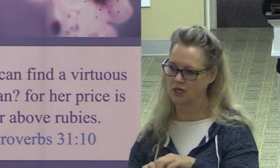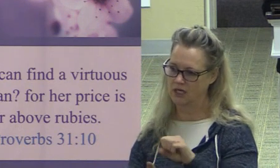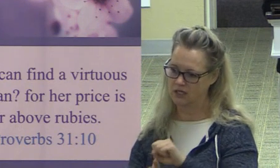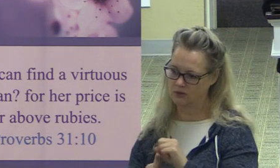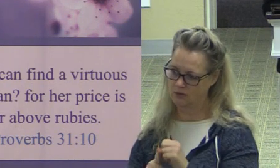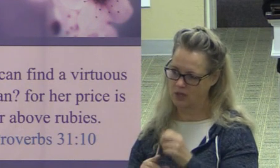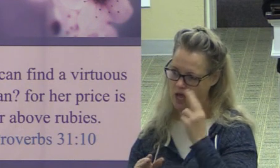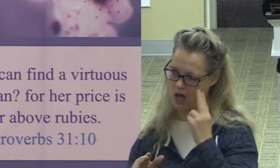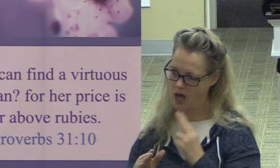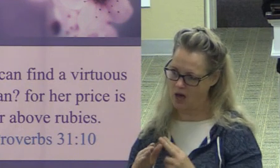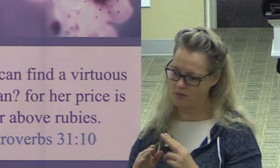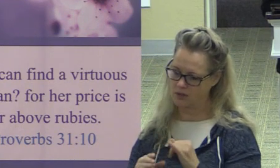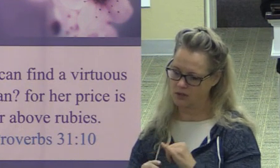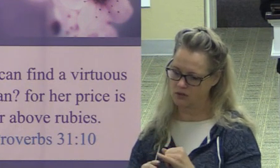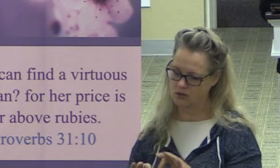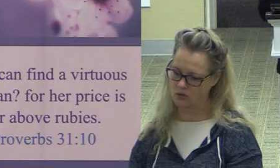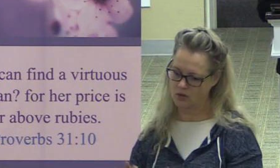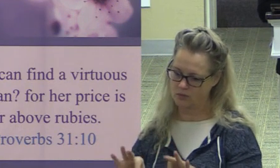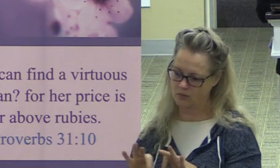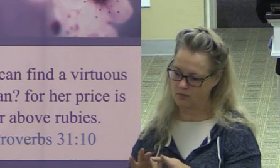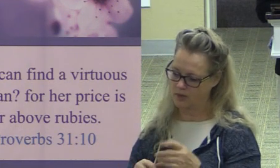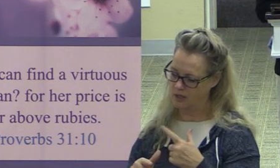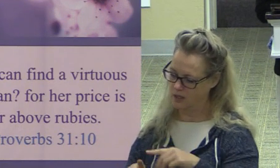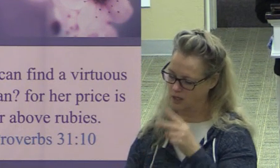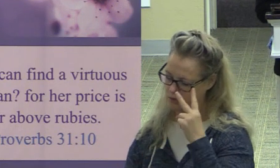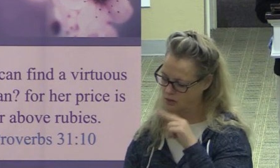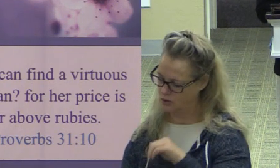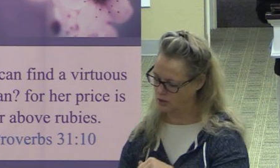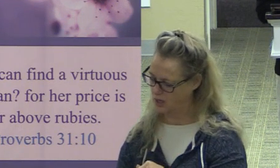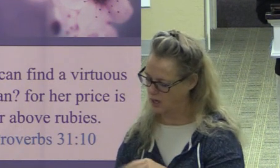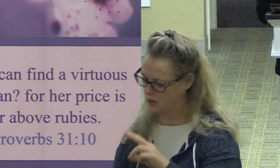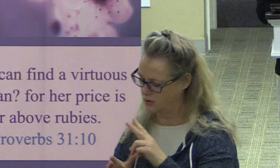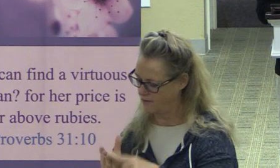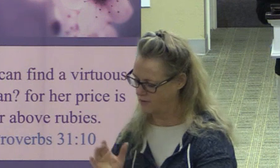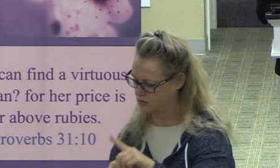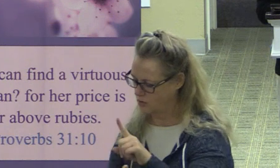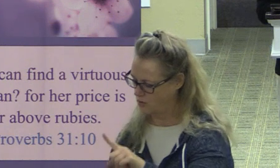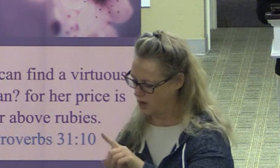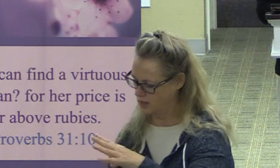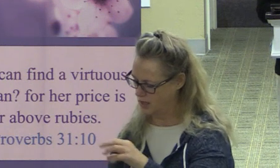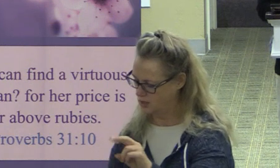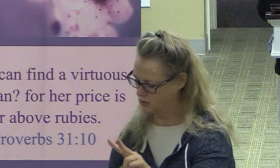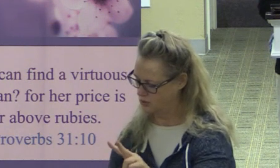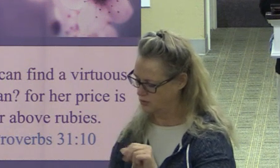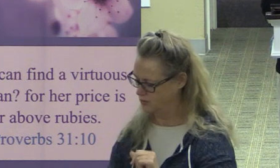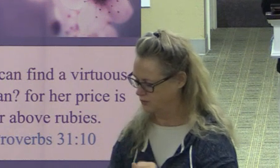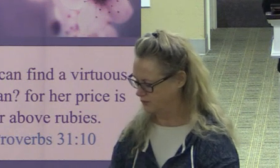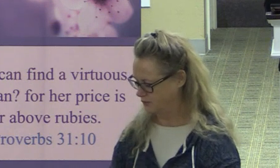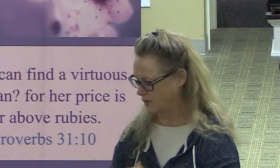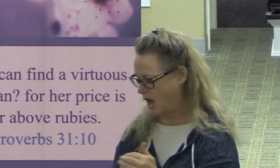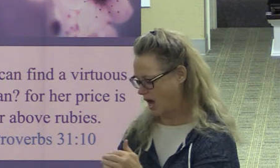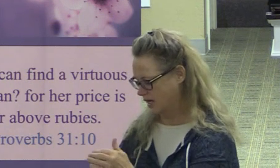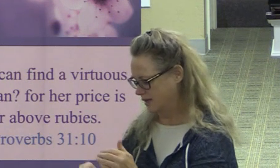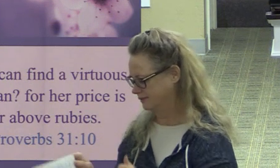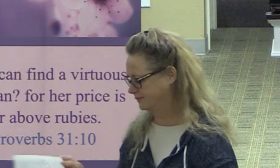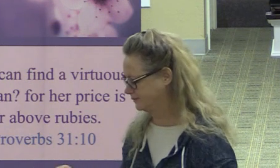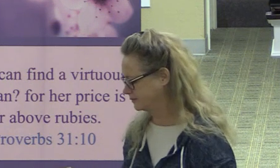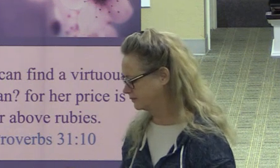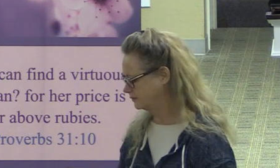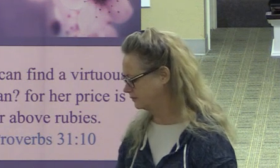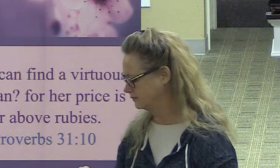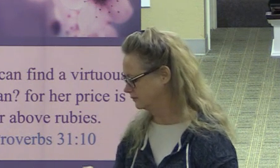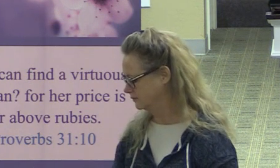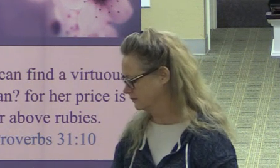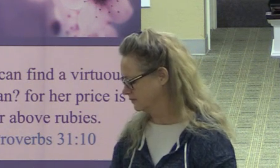so important. Let's look at verse 1 and 2, lastly, again. These